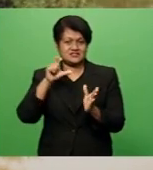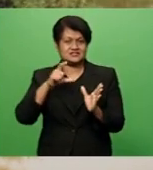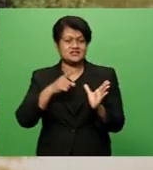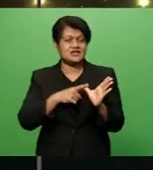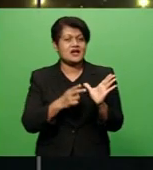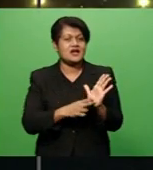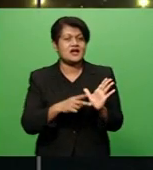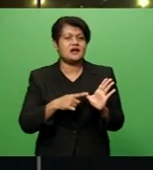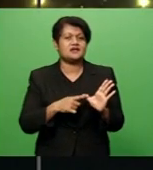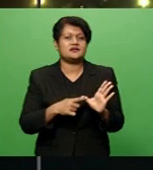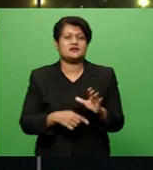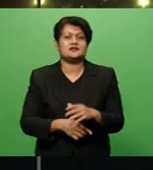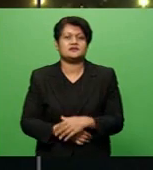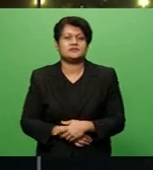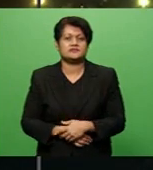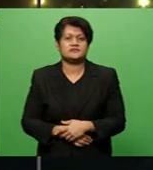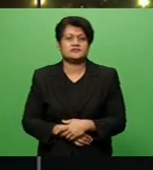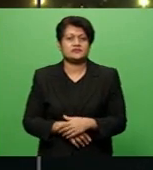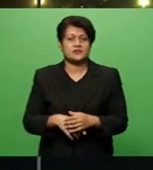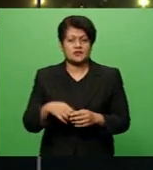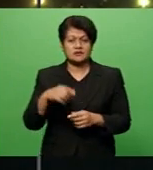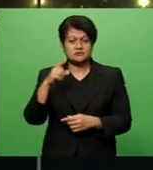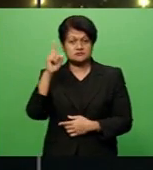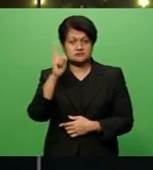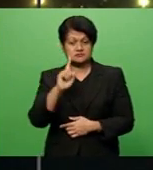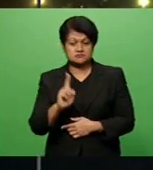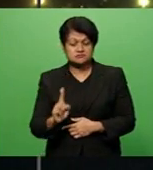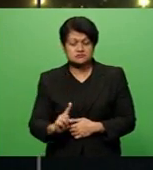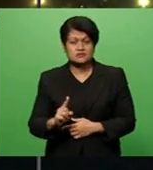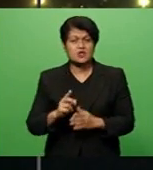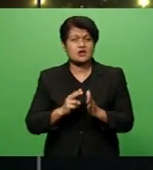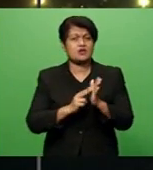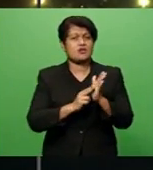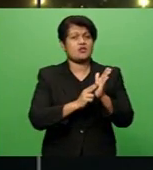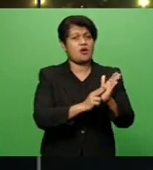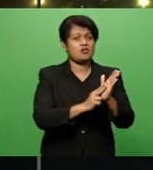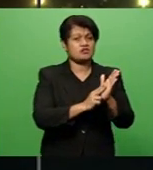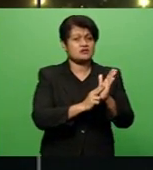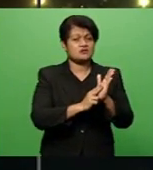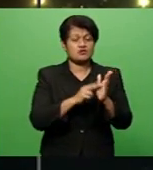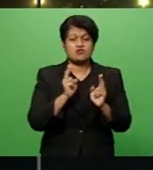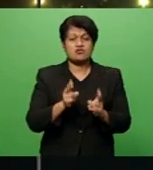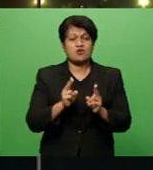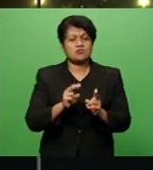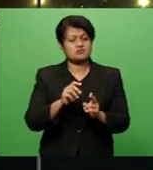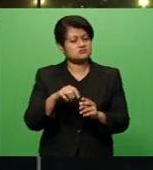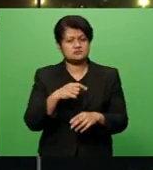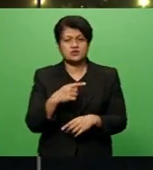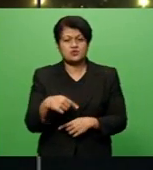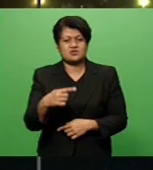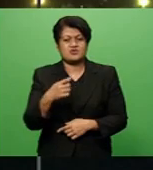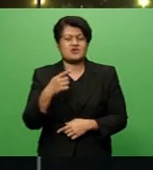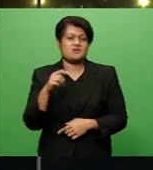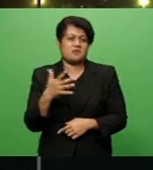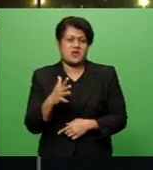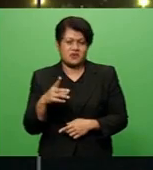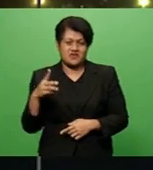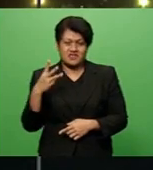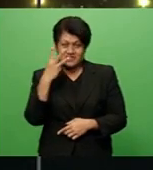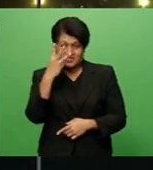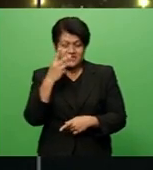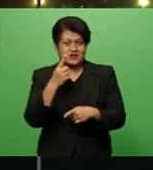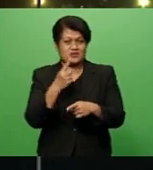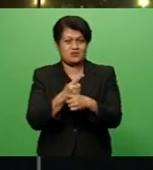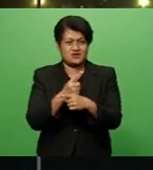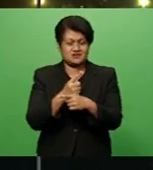FBC News. Restoring power supply in the Northern Division will take up to 3 weeks as Energy Fiji Limited is carrying out damage